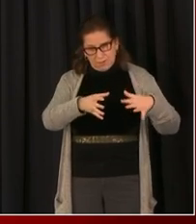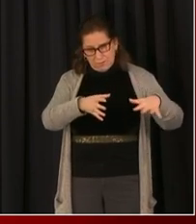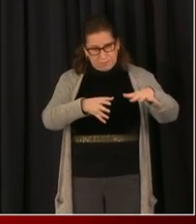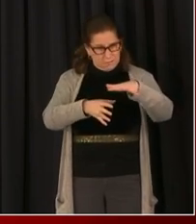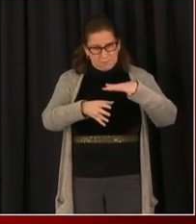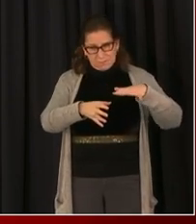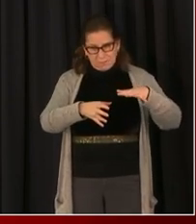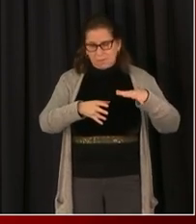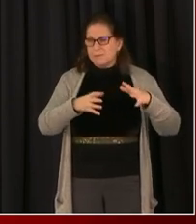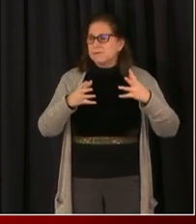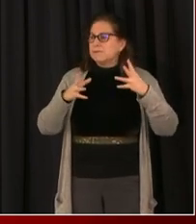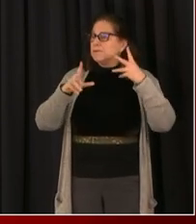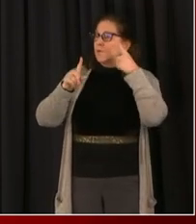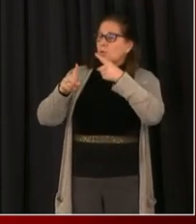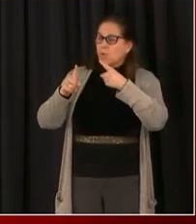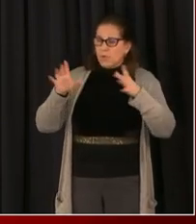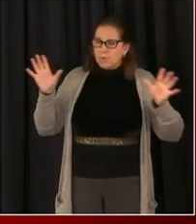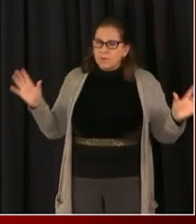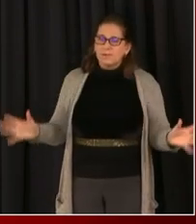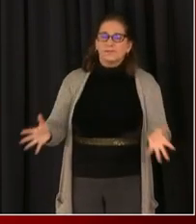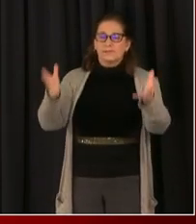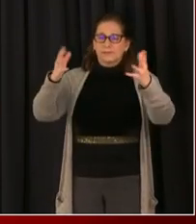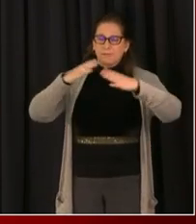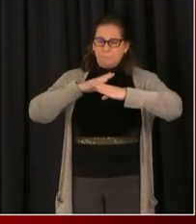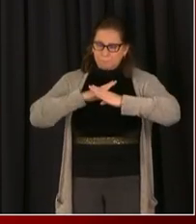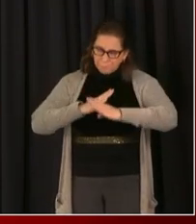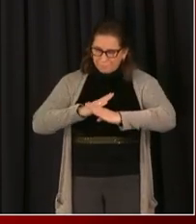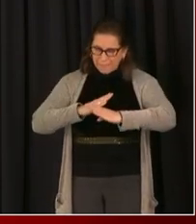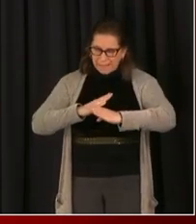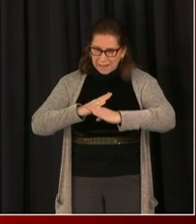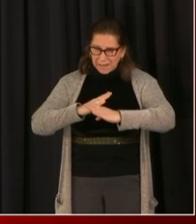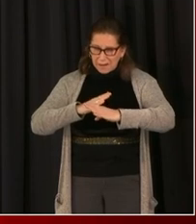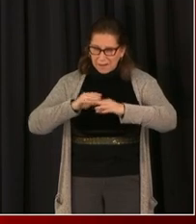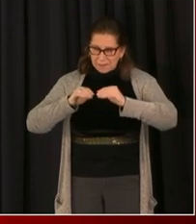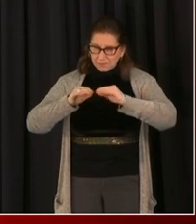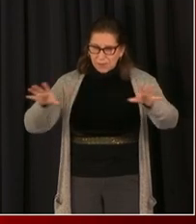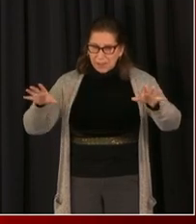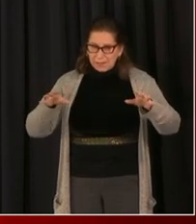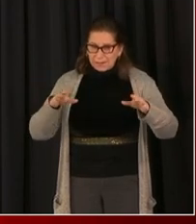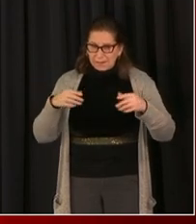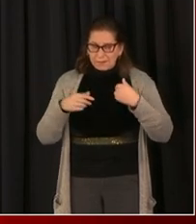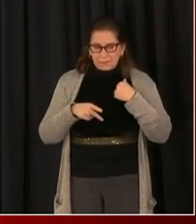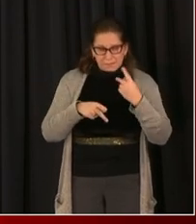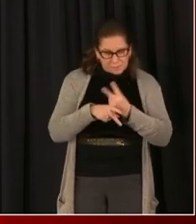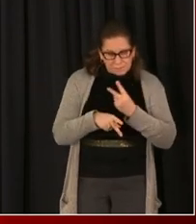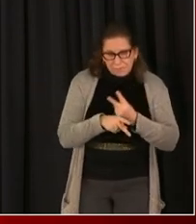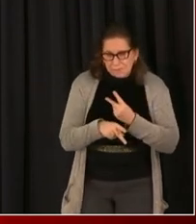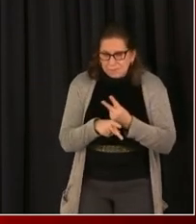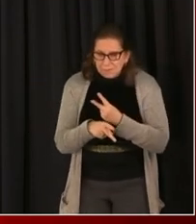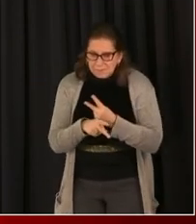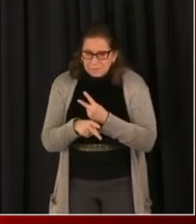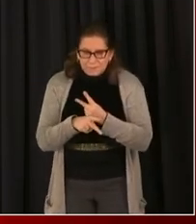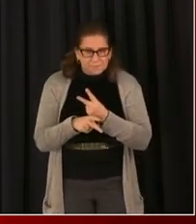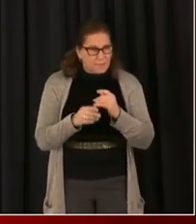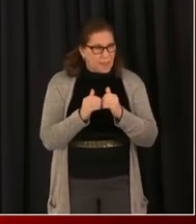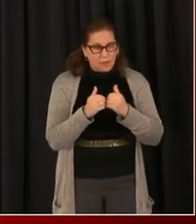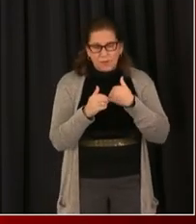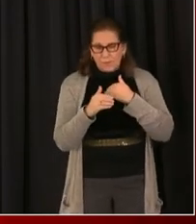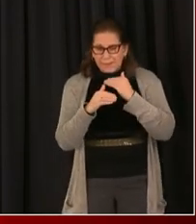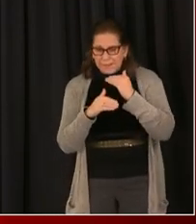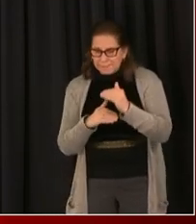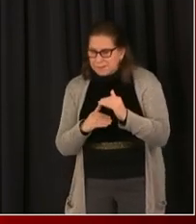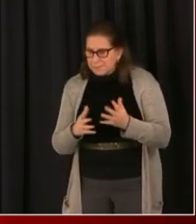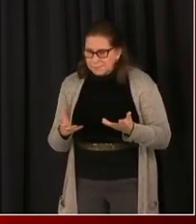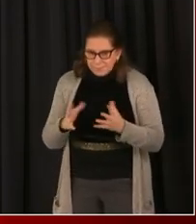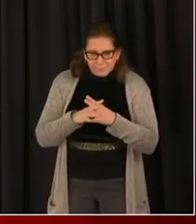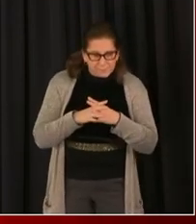Health perspective, to say, what are the practices that we can put in place both at the community level, because all of our healthcare workers live